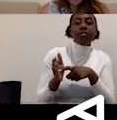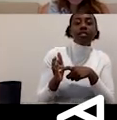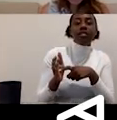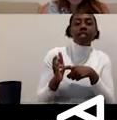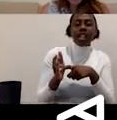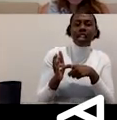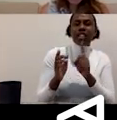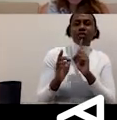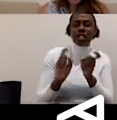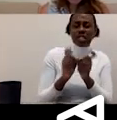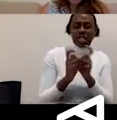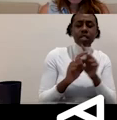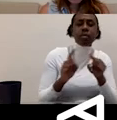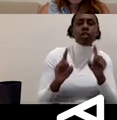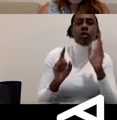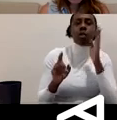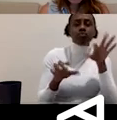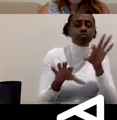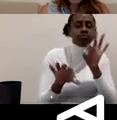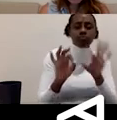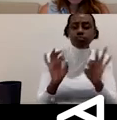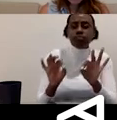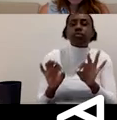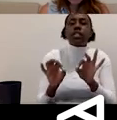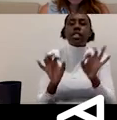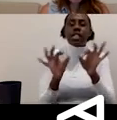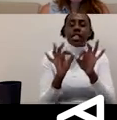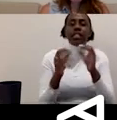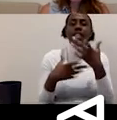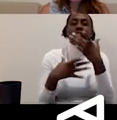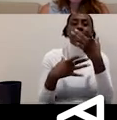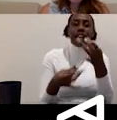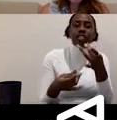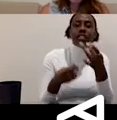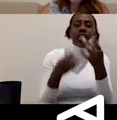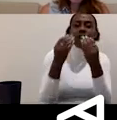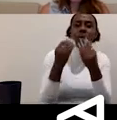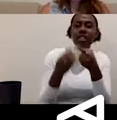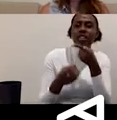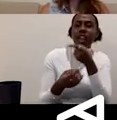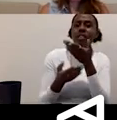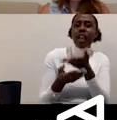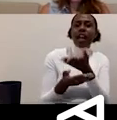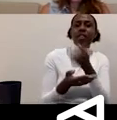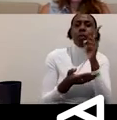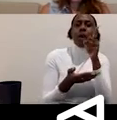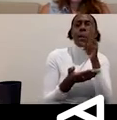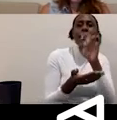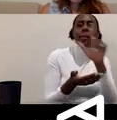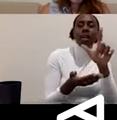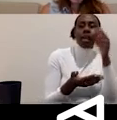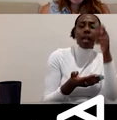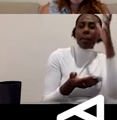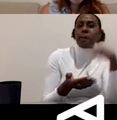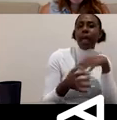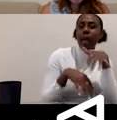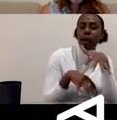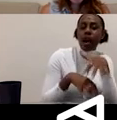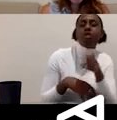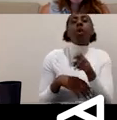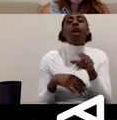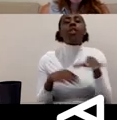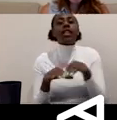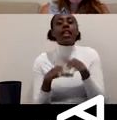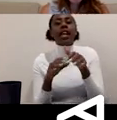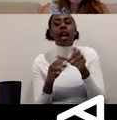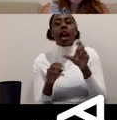interesting information, like they were at the Million Man March or like they did a vehicle stop, you know, like weird stuff like